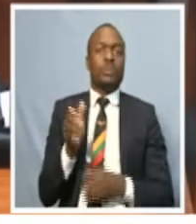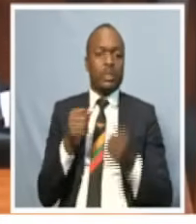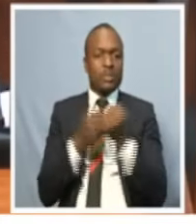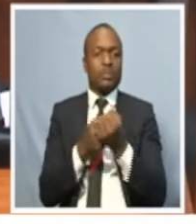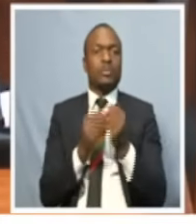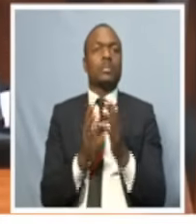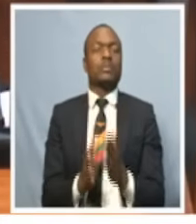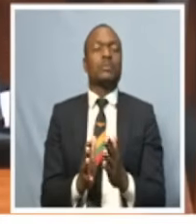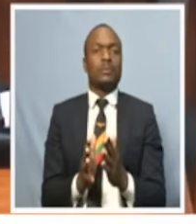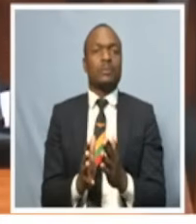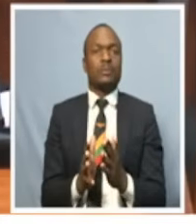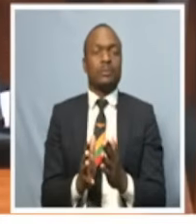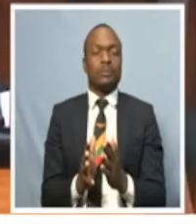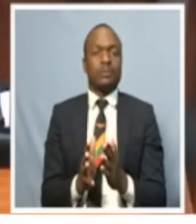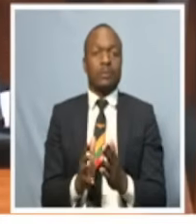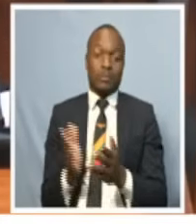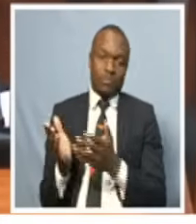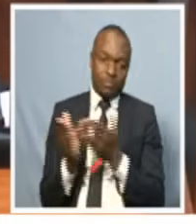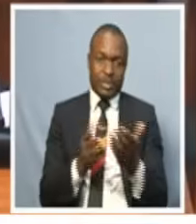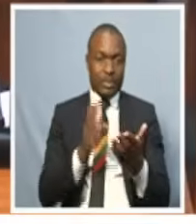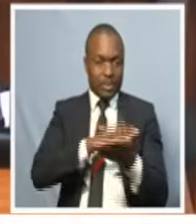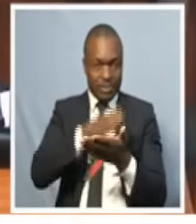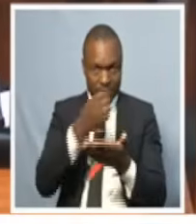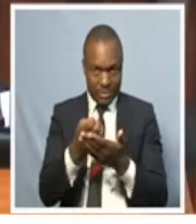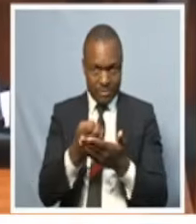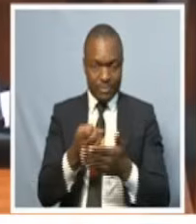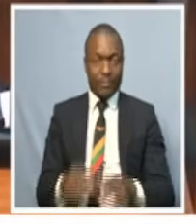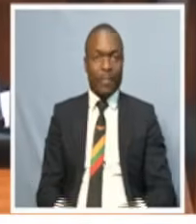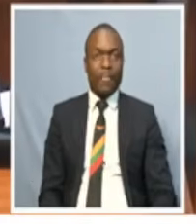UPND cadres, bring evidence.